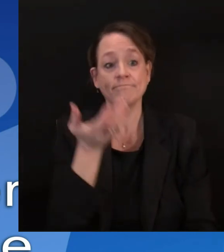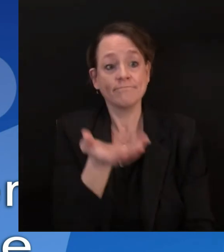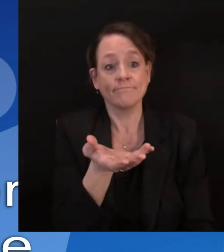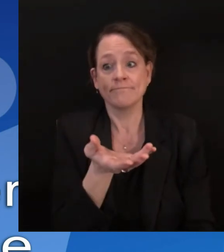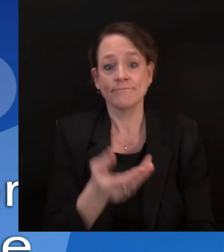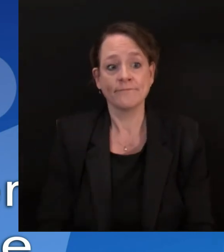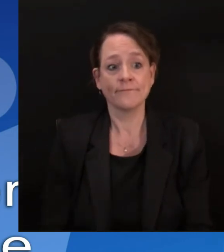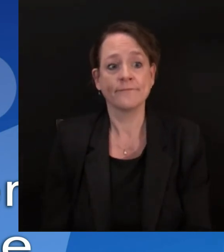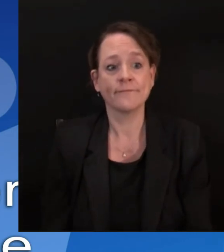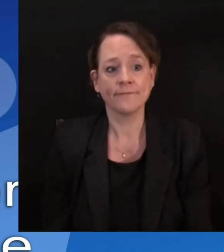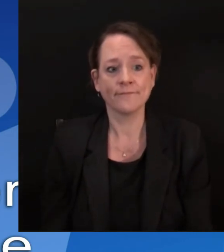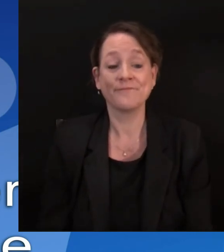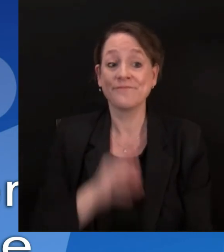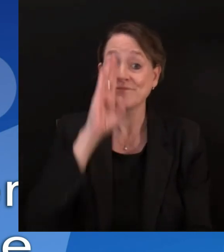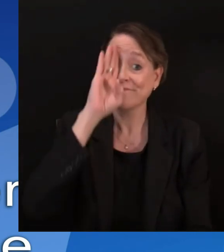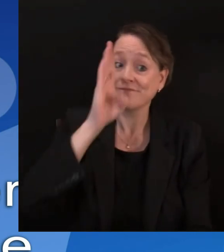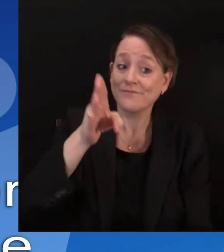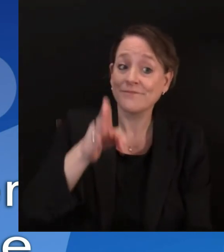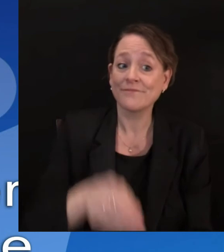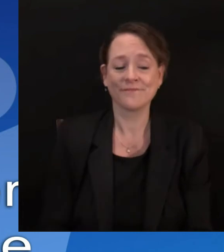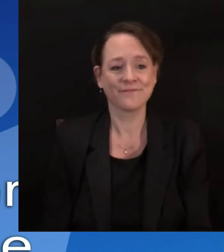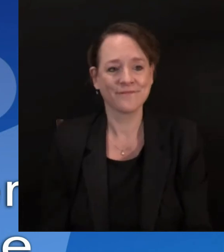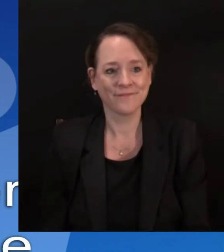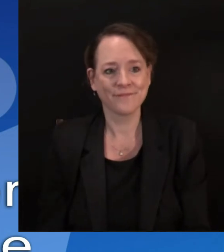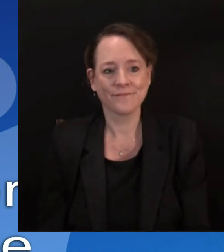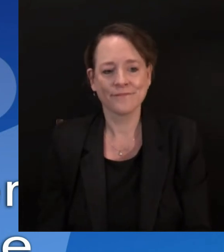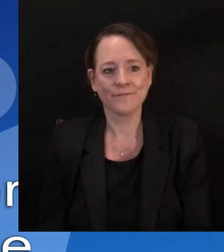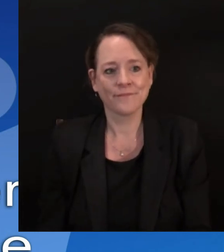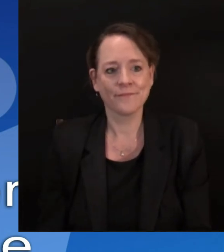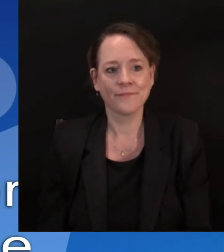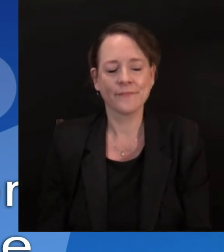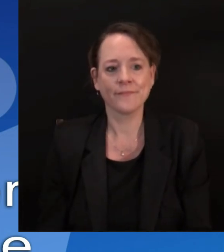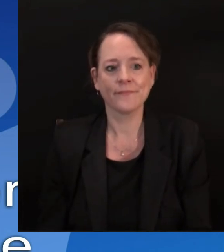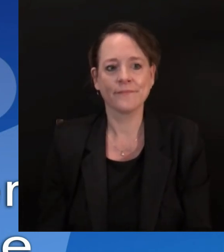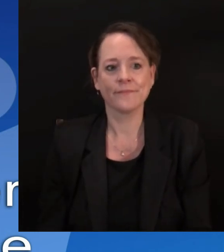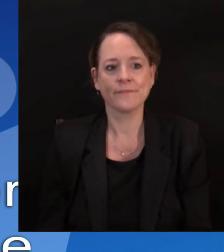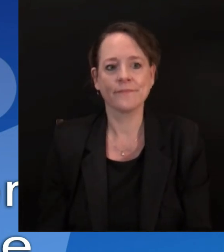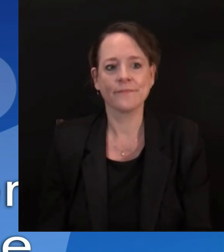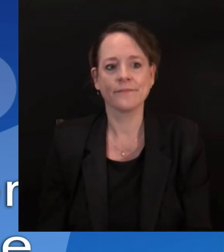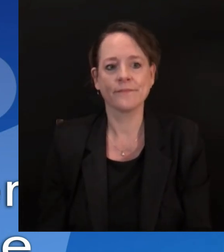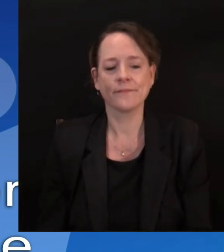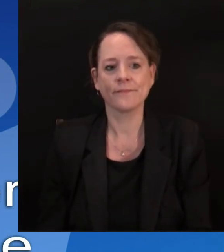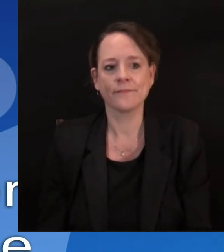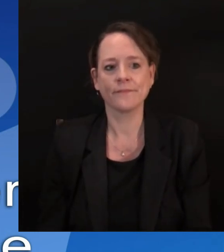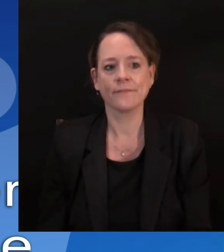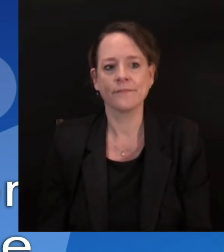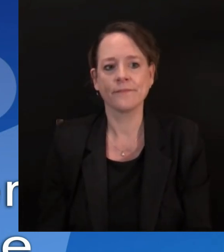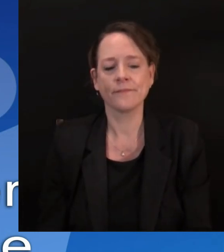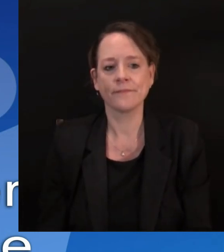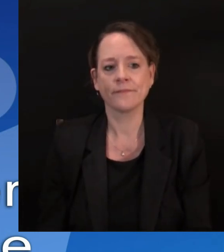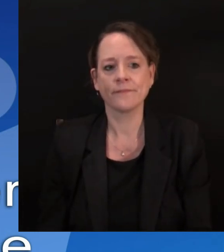Hi there. I was wondering how much is the Vault saliva test contract? What's it costing the state?